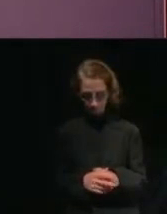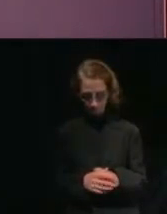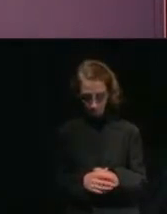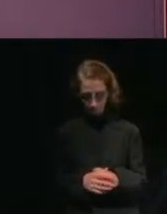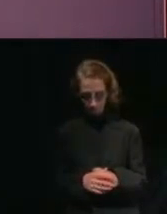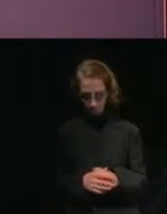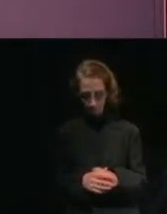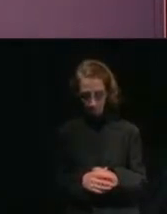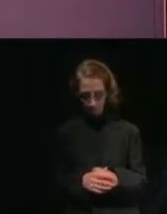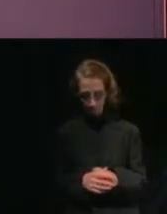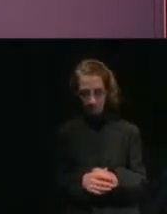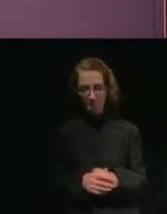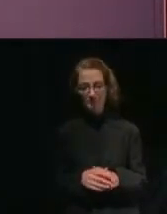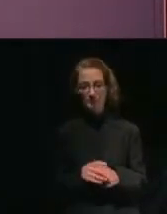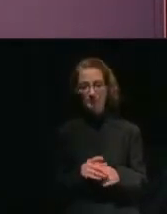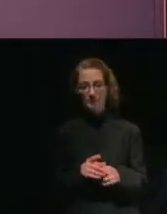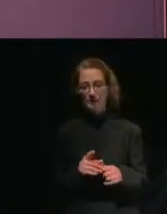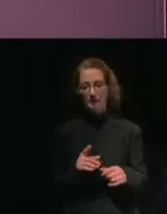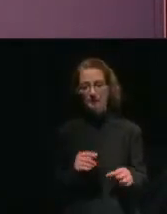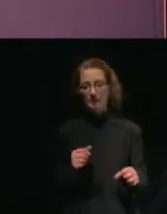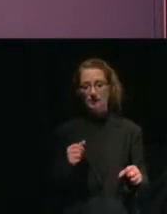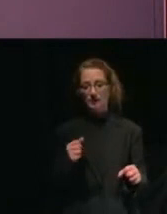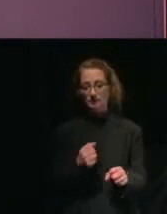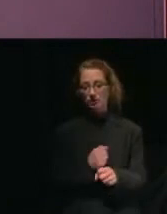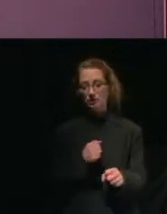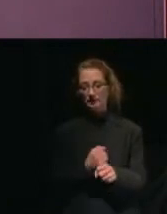In terms of the forms of employment